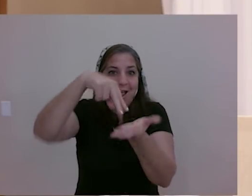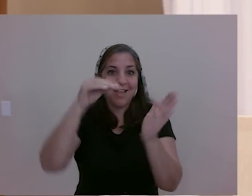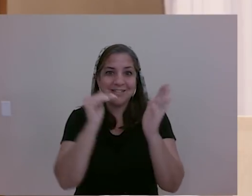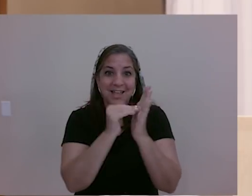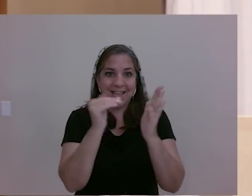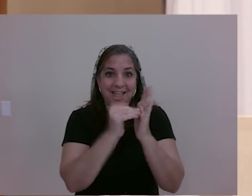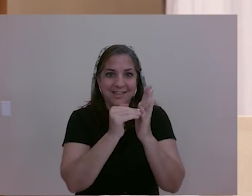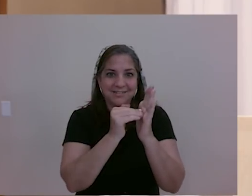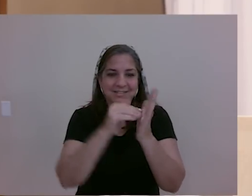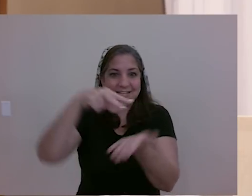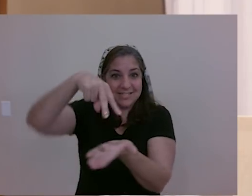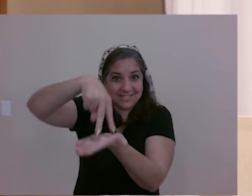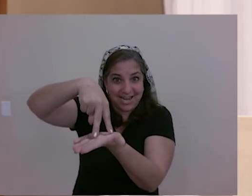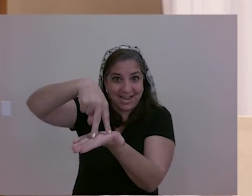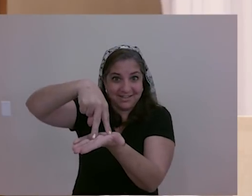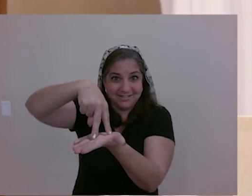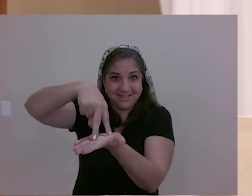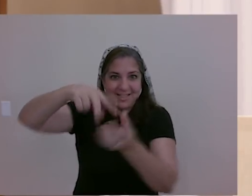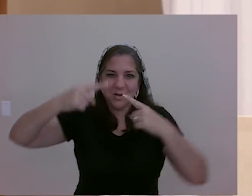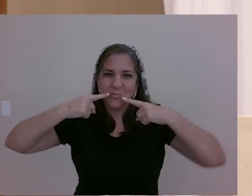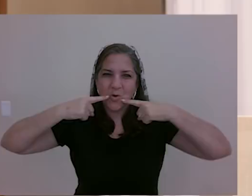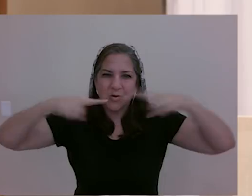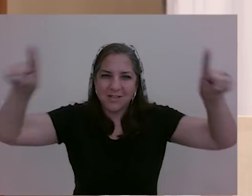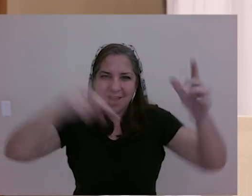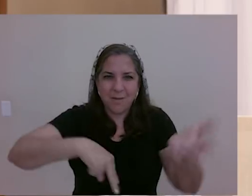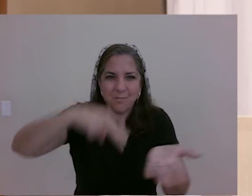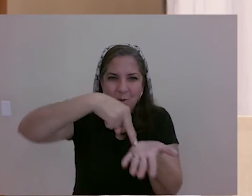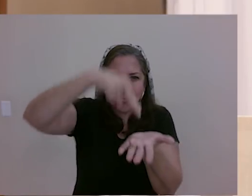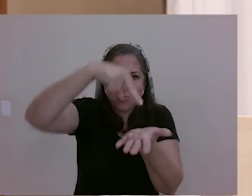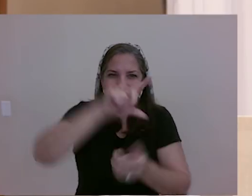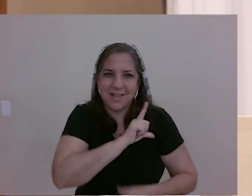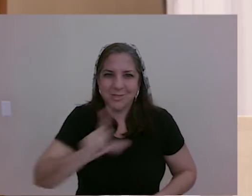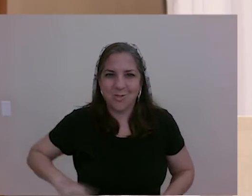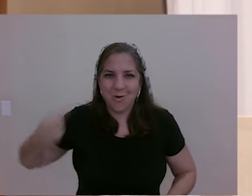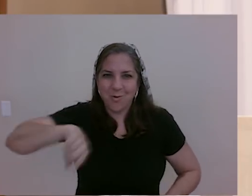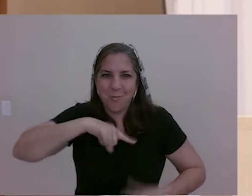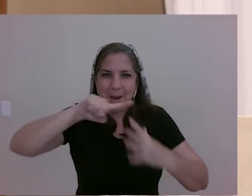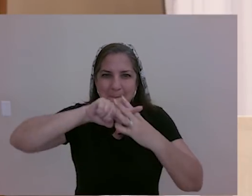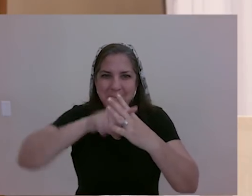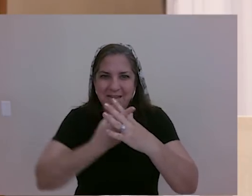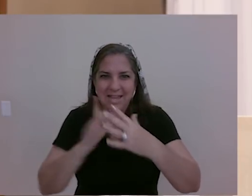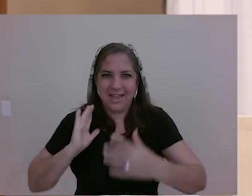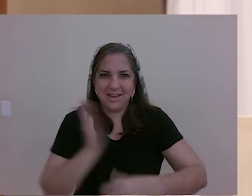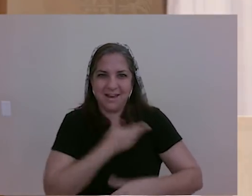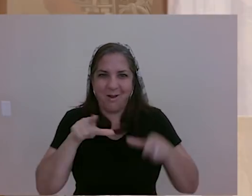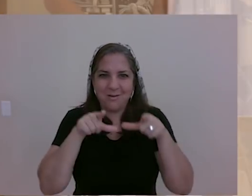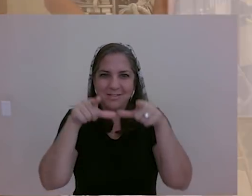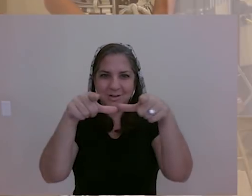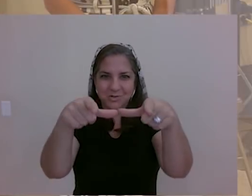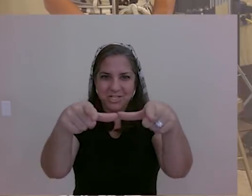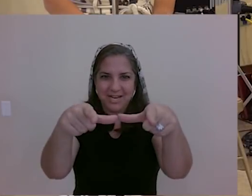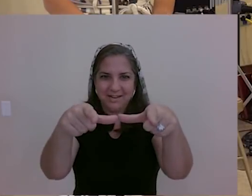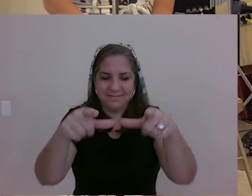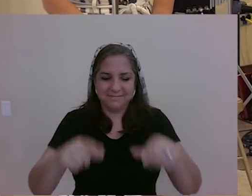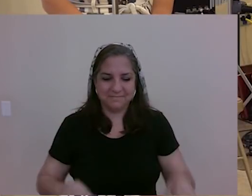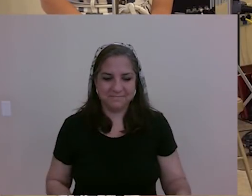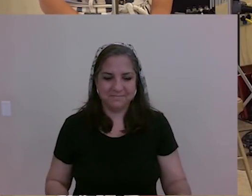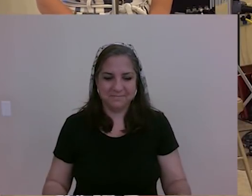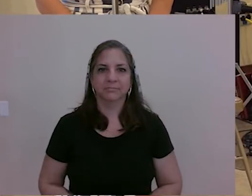Again." Please stand and let us proclaim the risen Lord as we begin our liturgy.